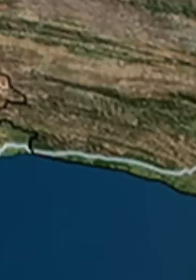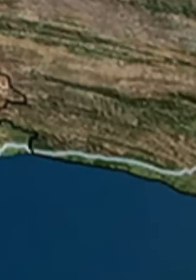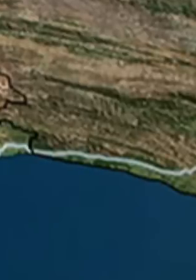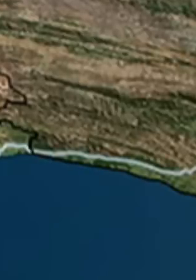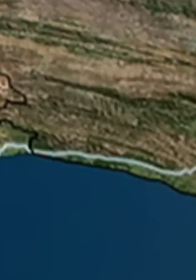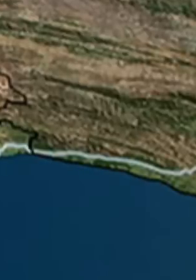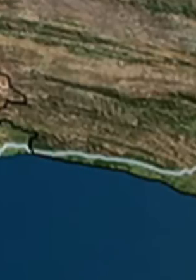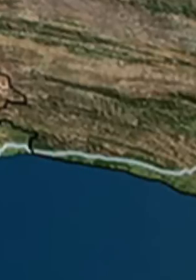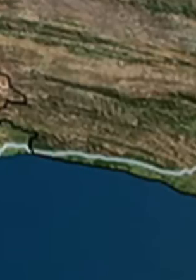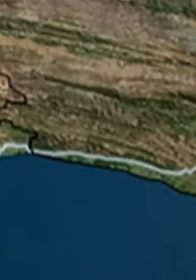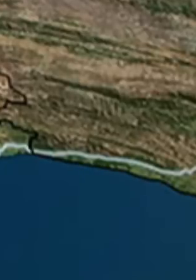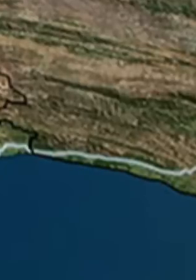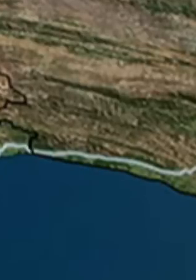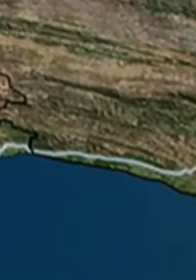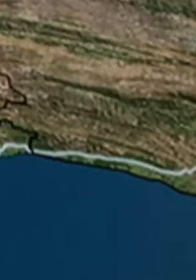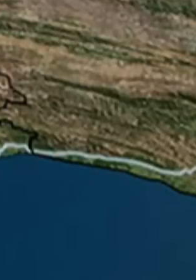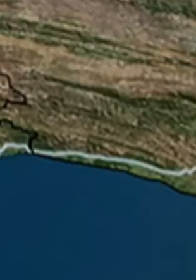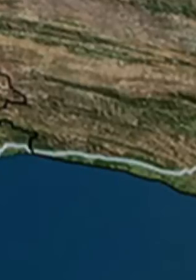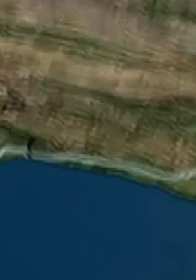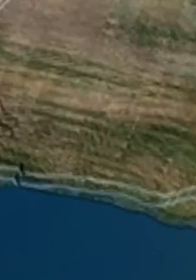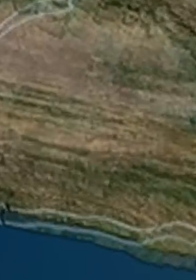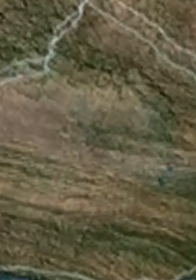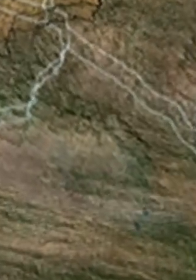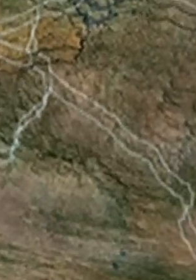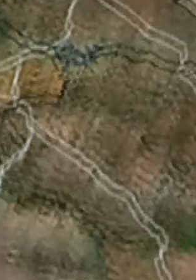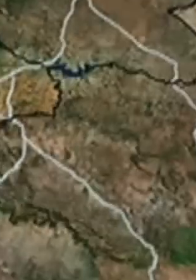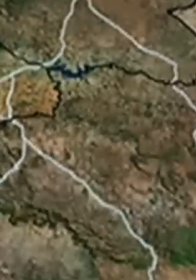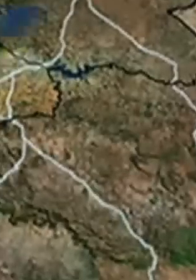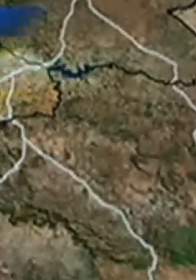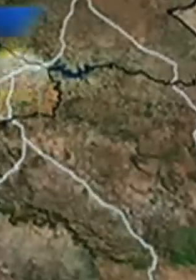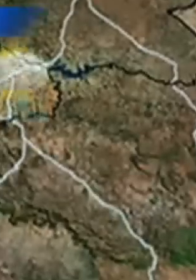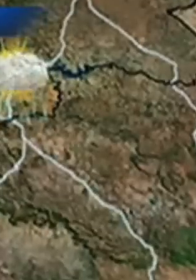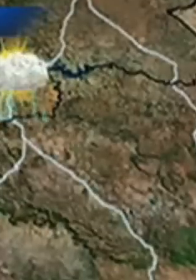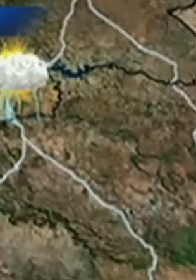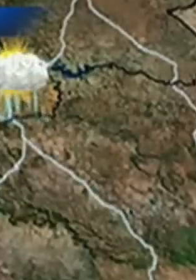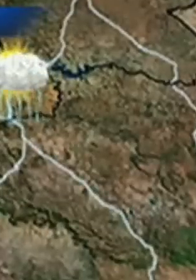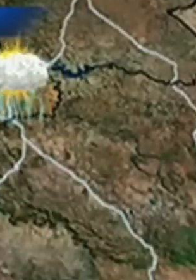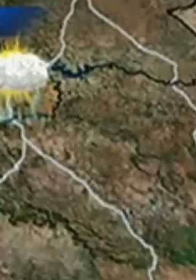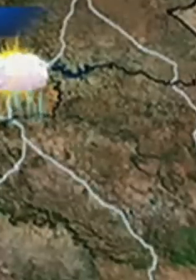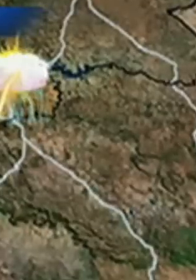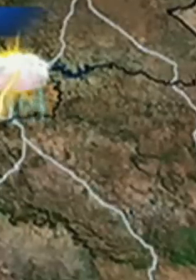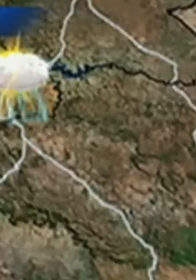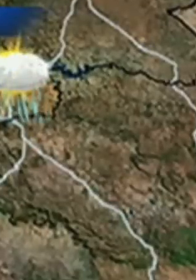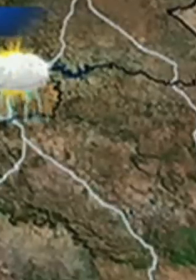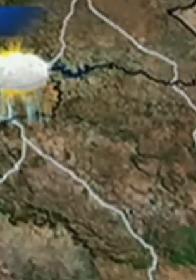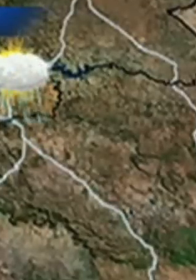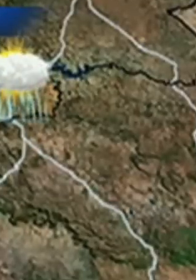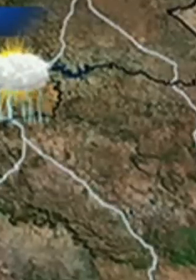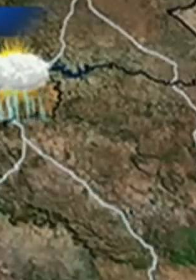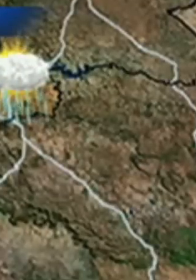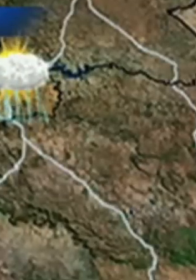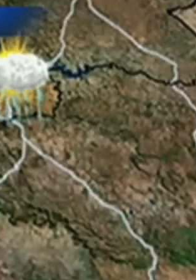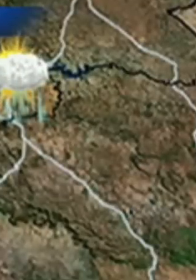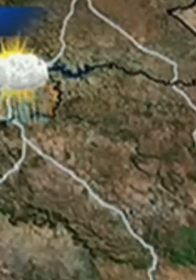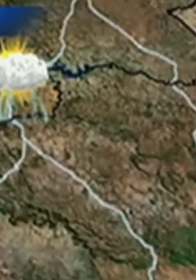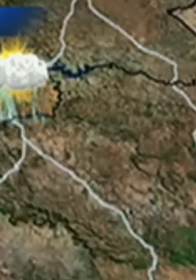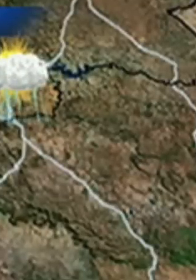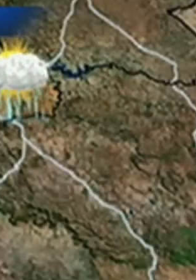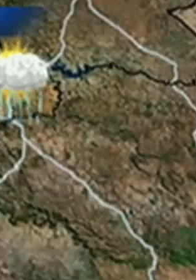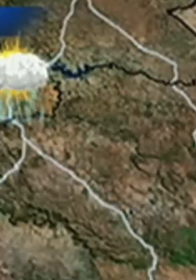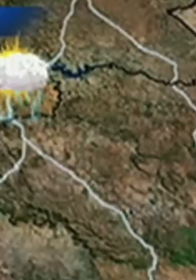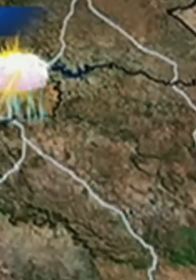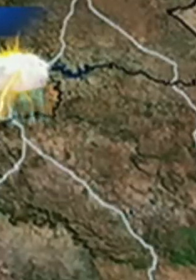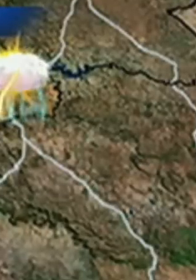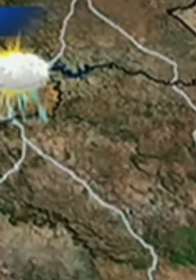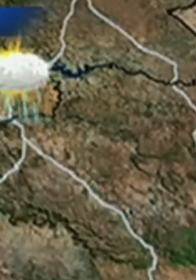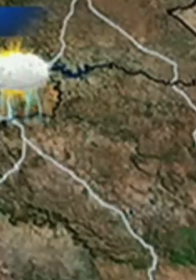ke tše masometharo province ka moka go bontšha go tla ba go fiša re lebela ka Northern Cape le tla fiša ka Upington Kurumane le gona